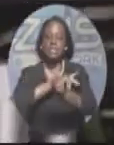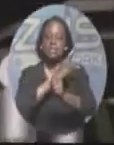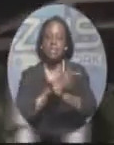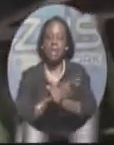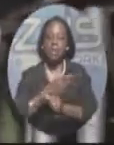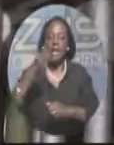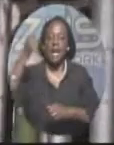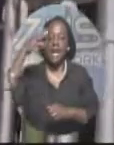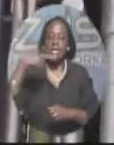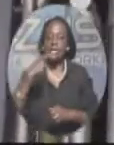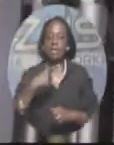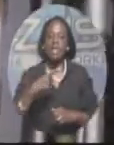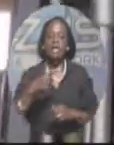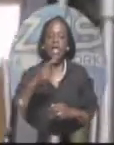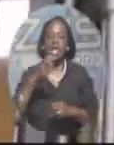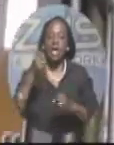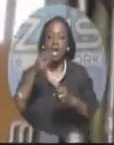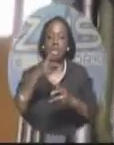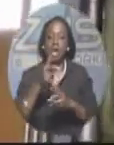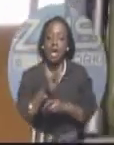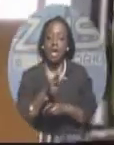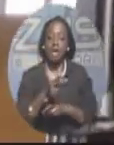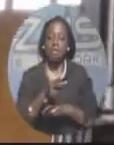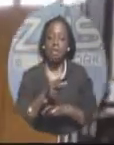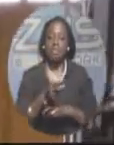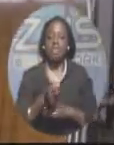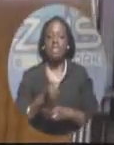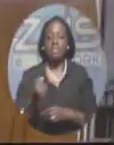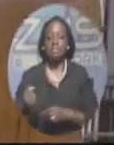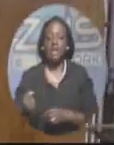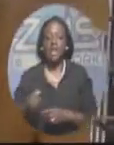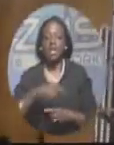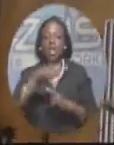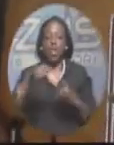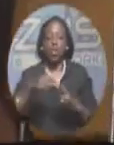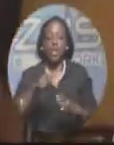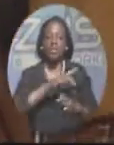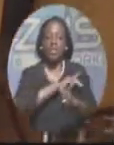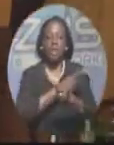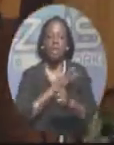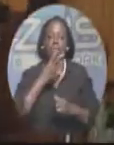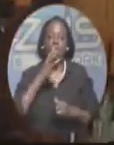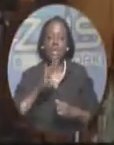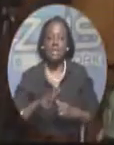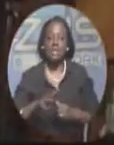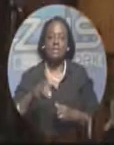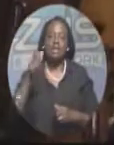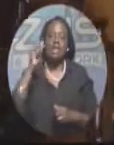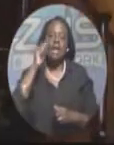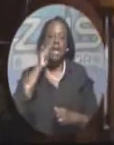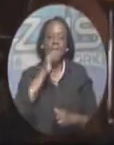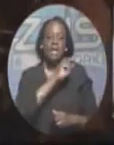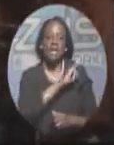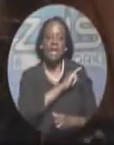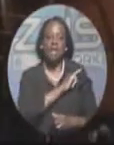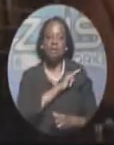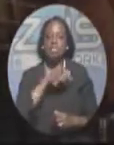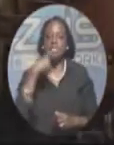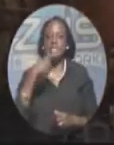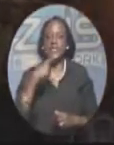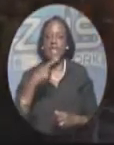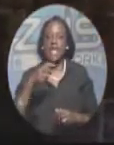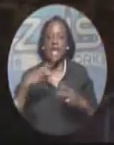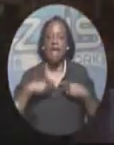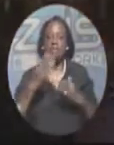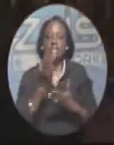when conditions worsen. Tonight, we're talking to BPL's communication manager, Arnett Ingram, who says that they have a schedule for controlled shutdowns, but